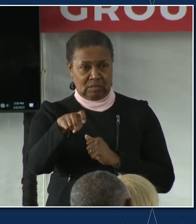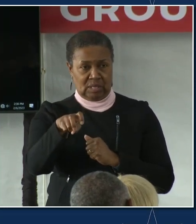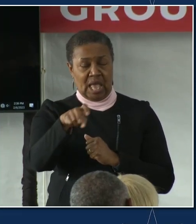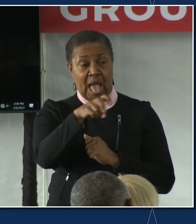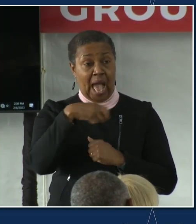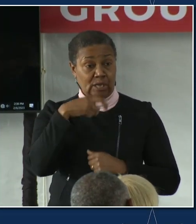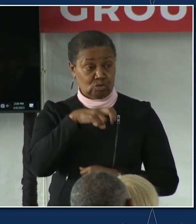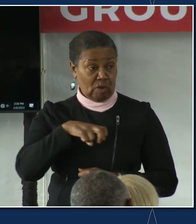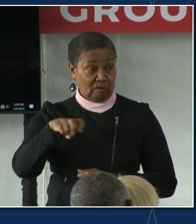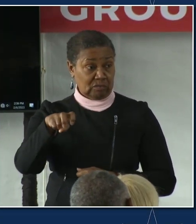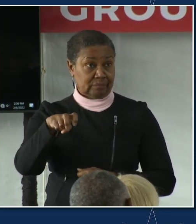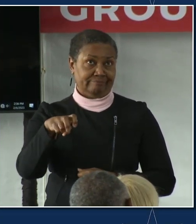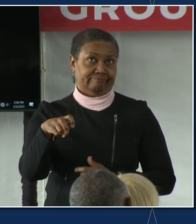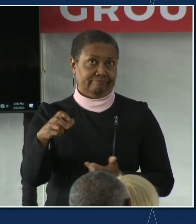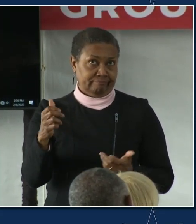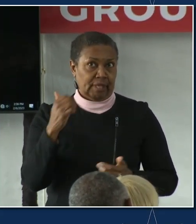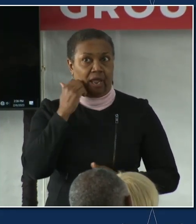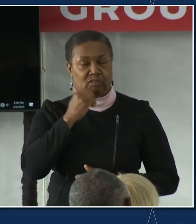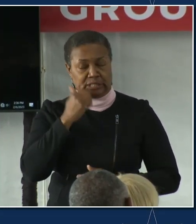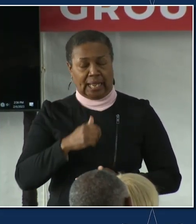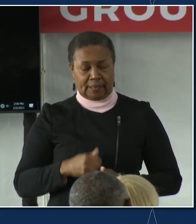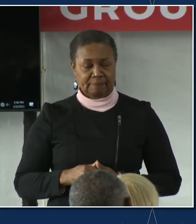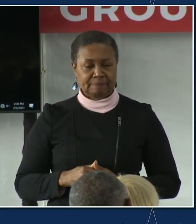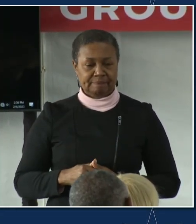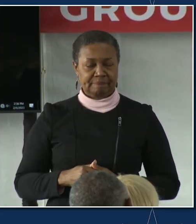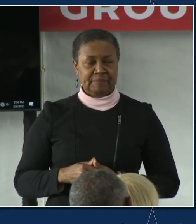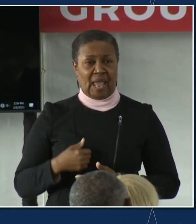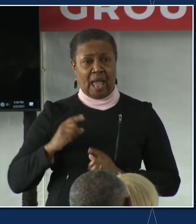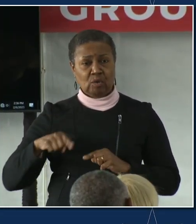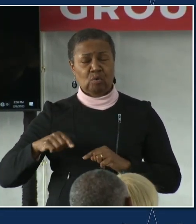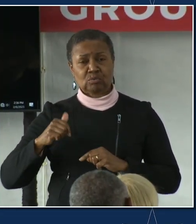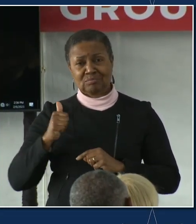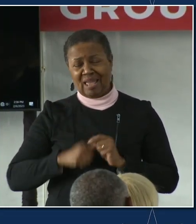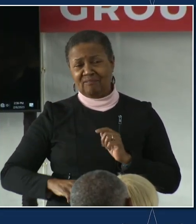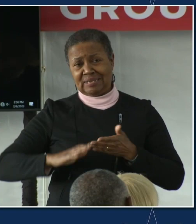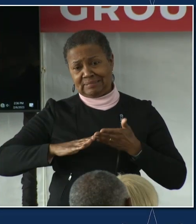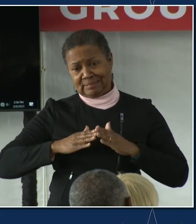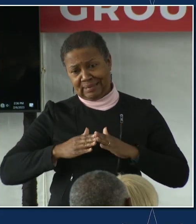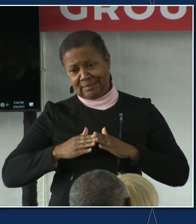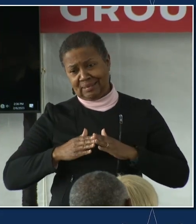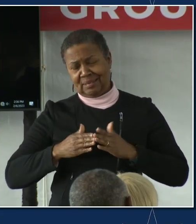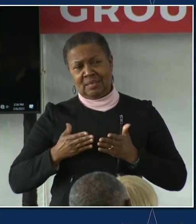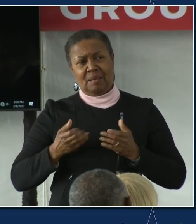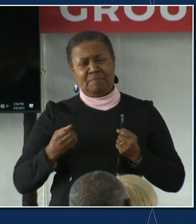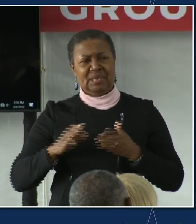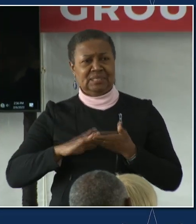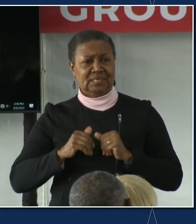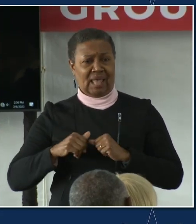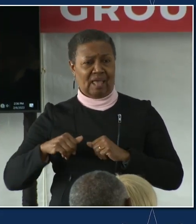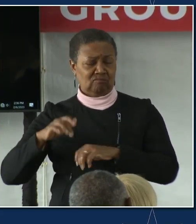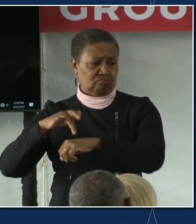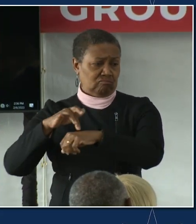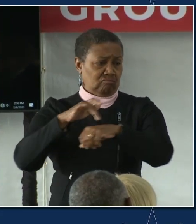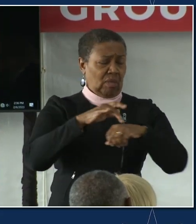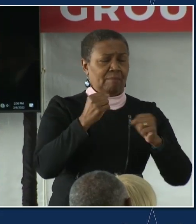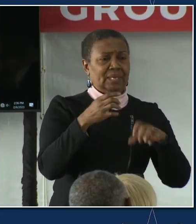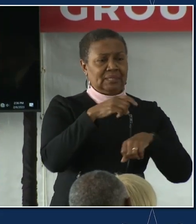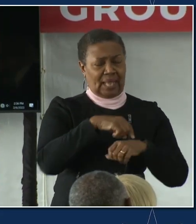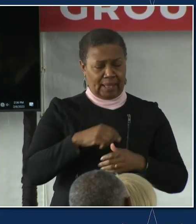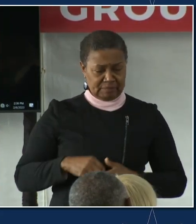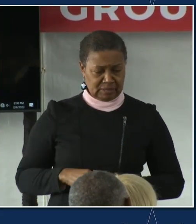travel just about every day. I go to every city, probably every city in the United States I've been through multiple